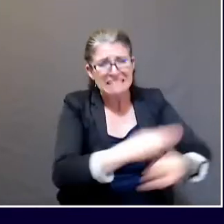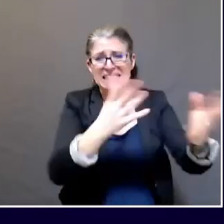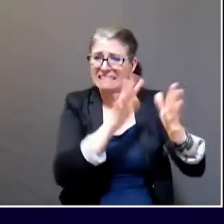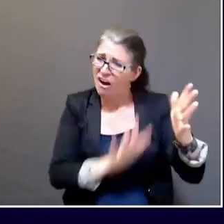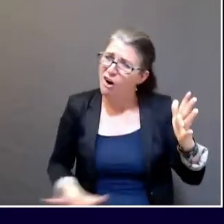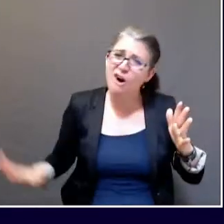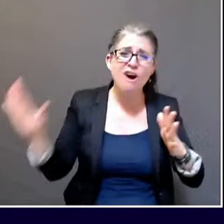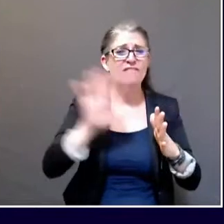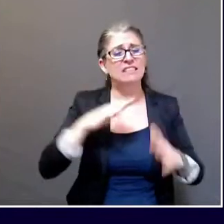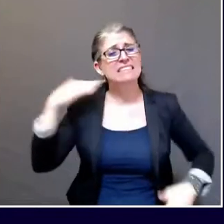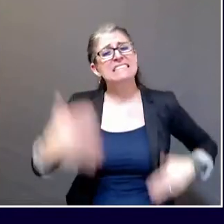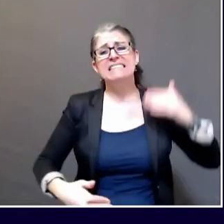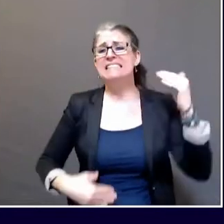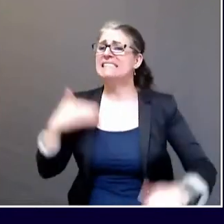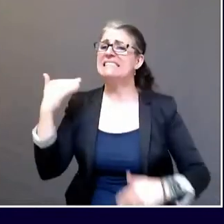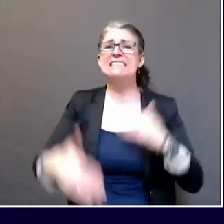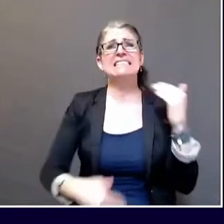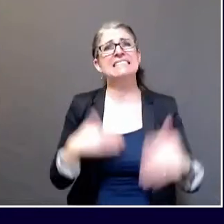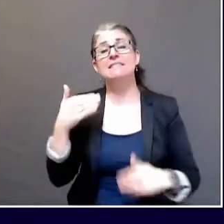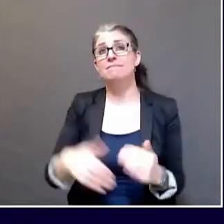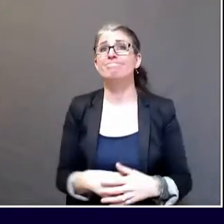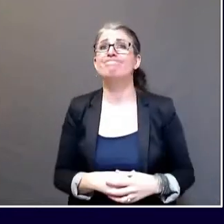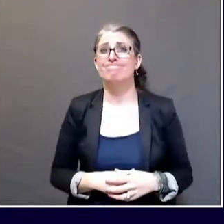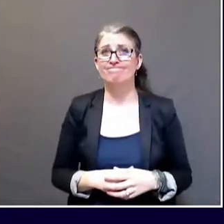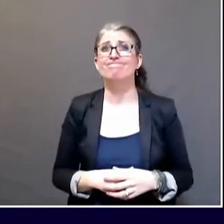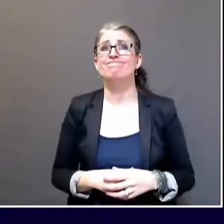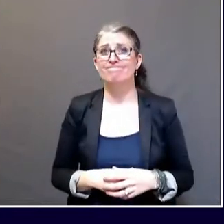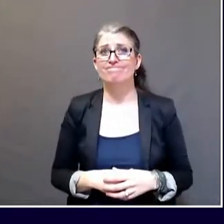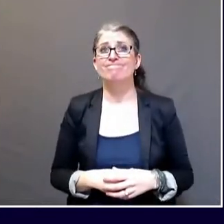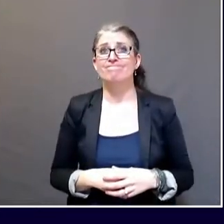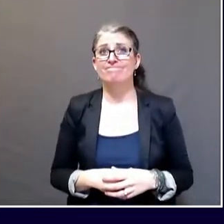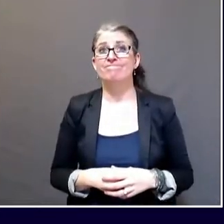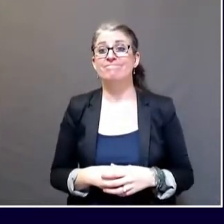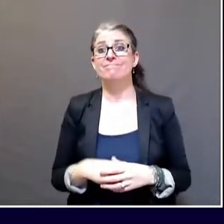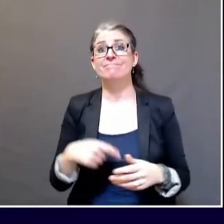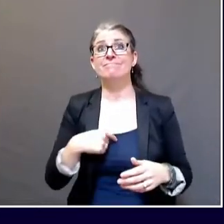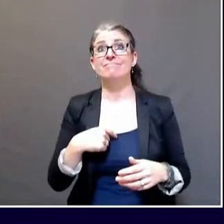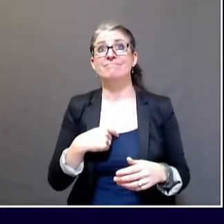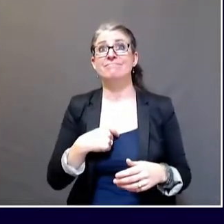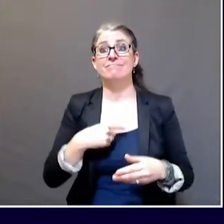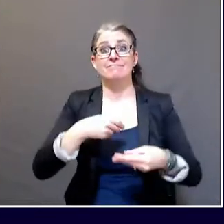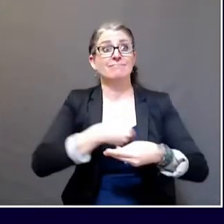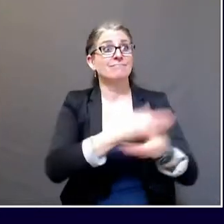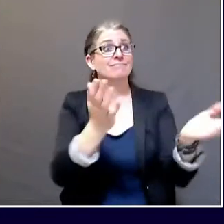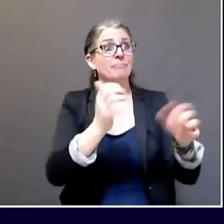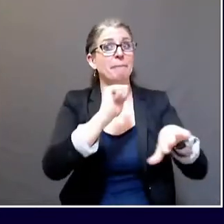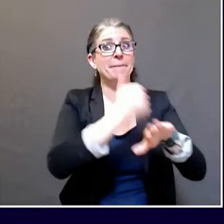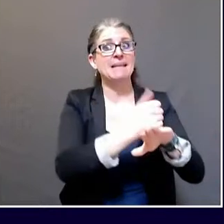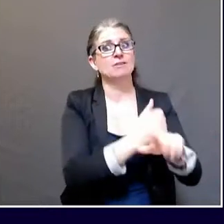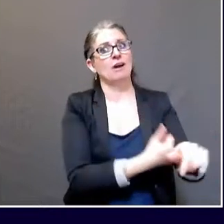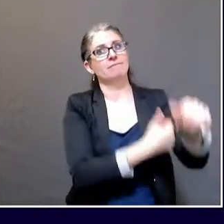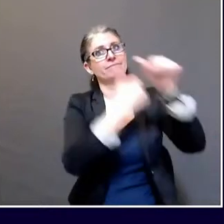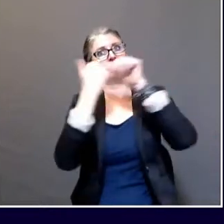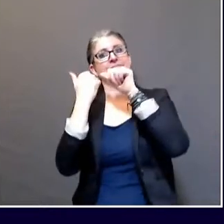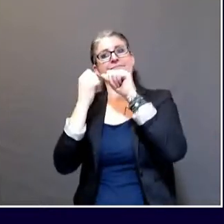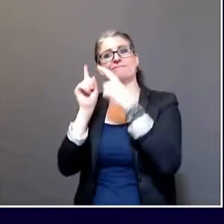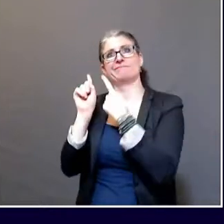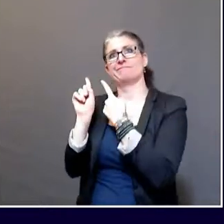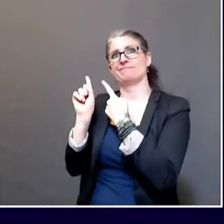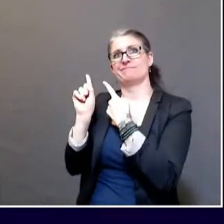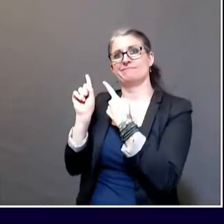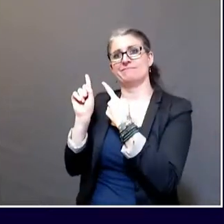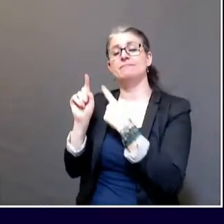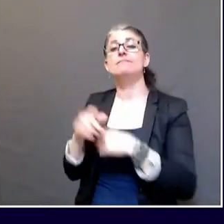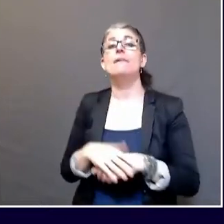requires making sure that folks have an appointment. And right now, we know, unfortunately, that there are more folks who are looking for